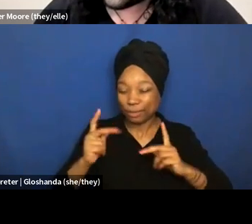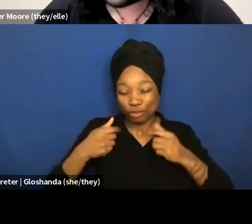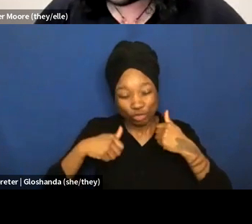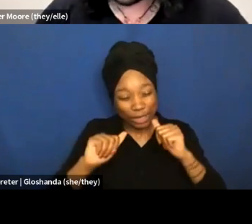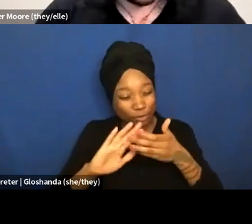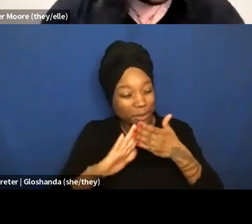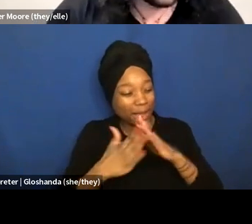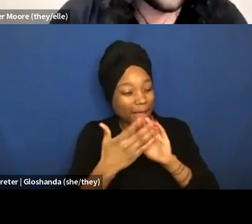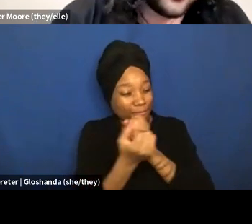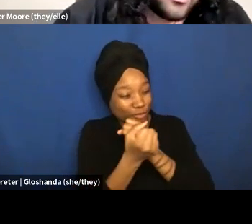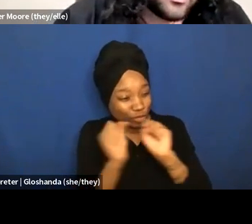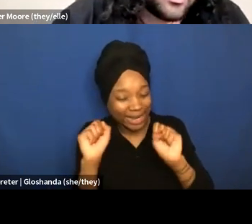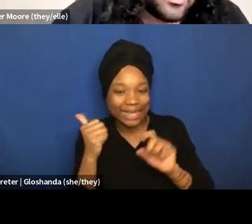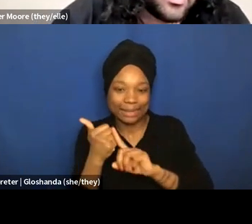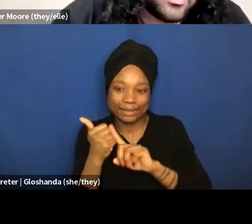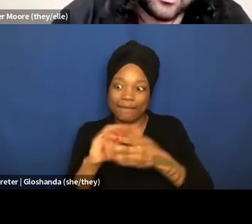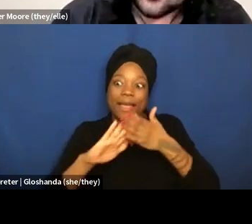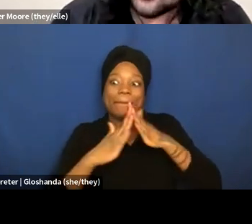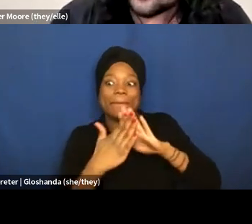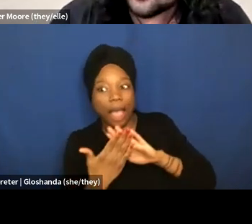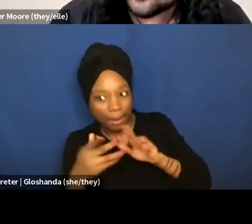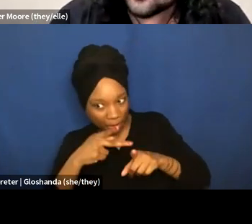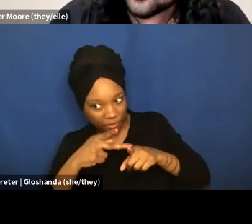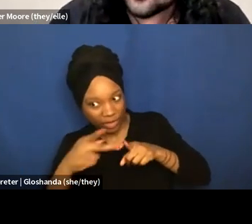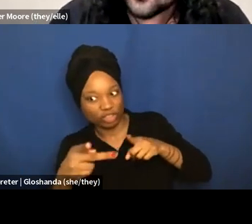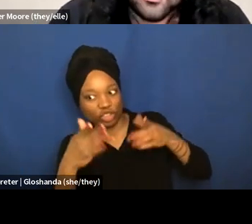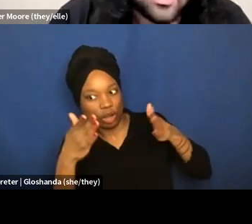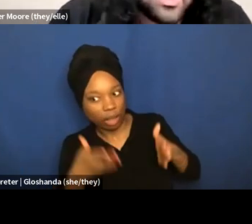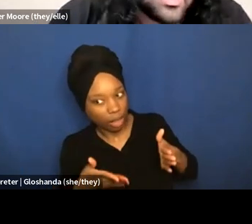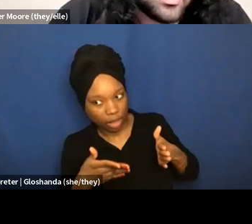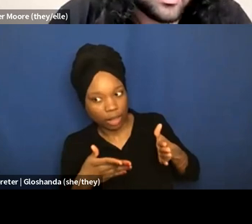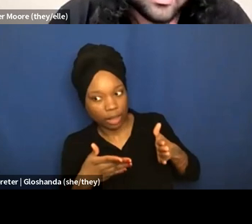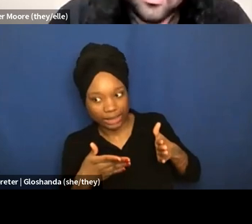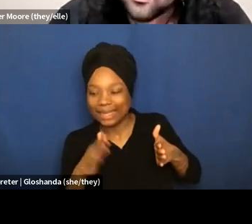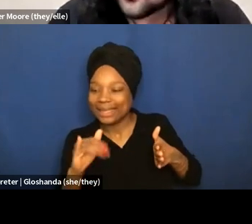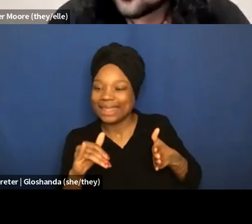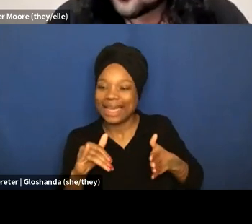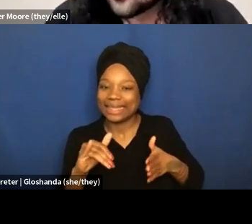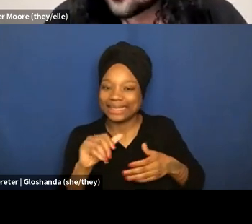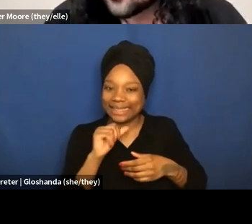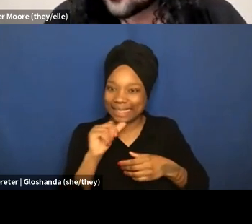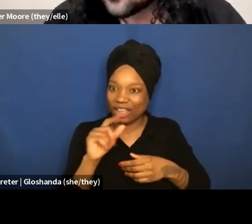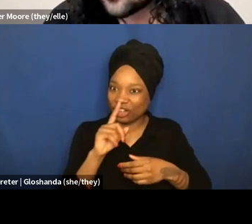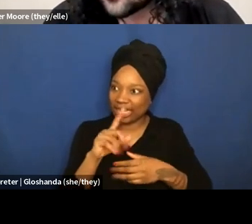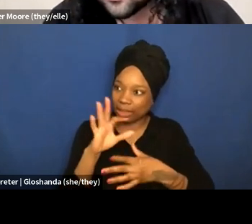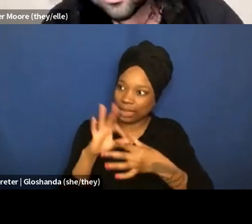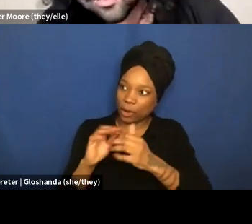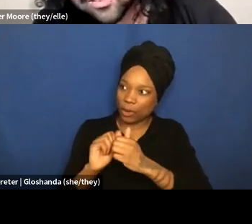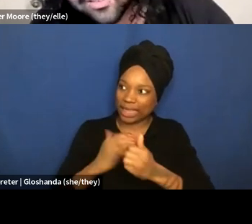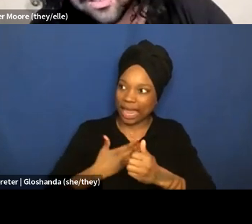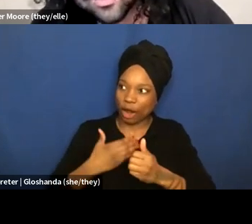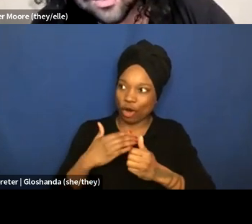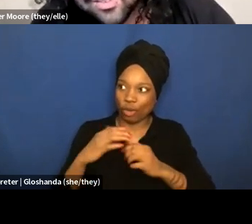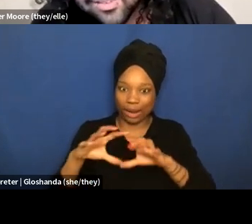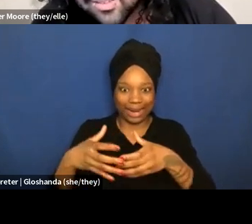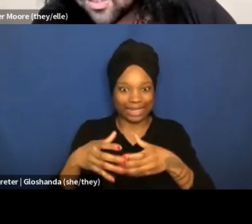been professionalized. That's not intrinsically connected to our collective liberation in any way other